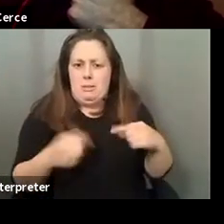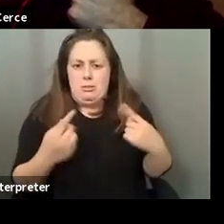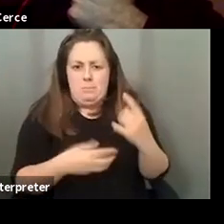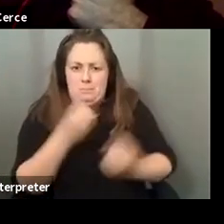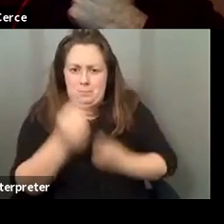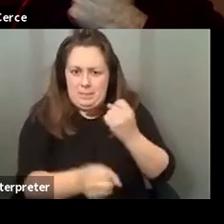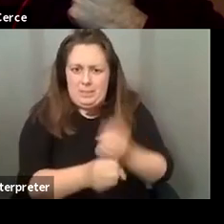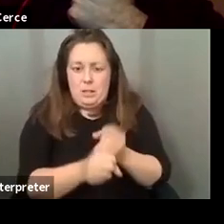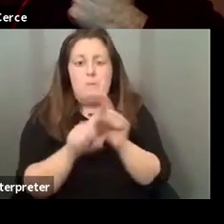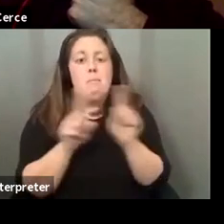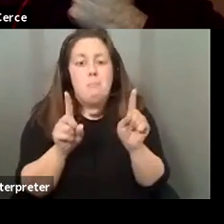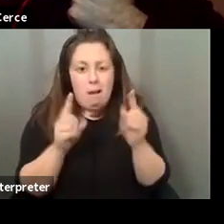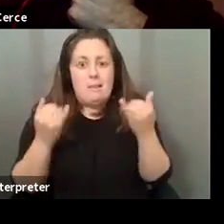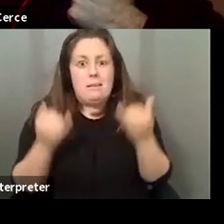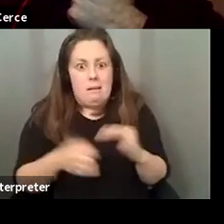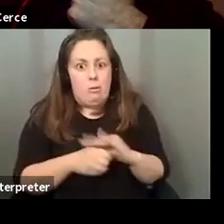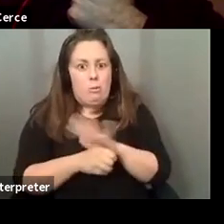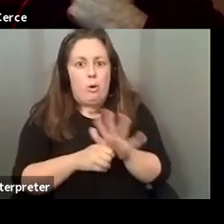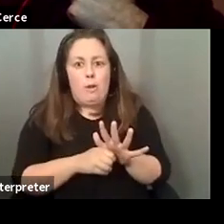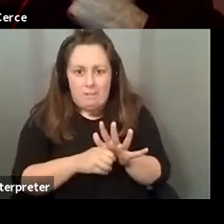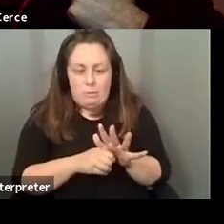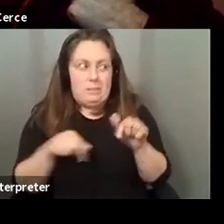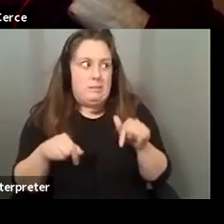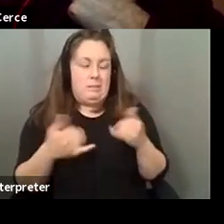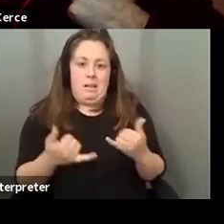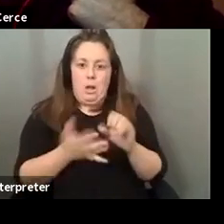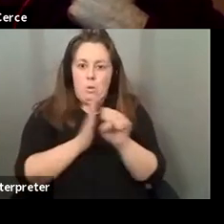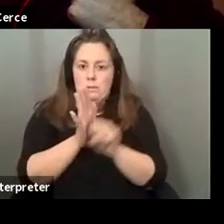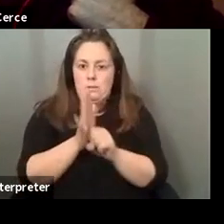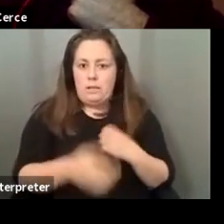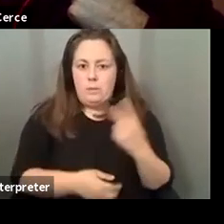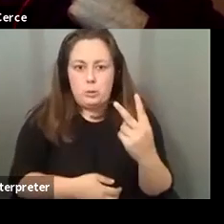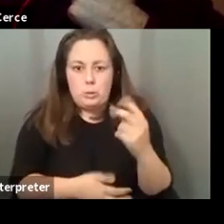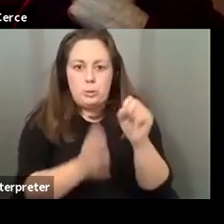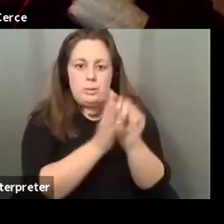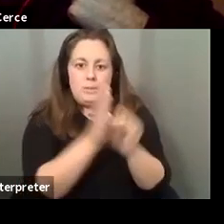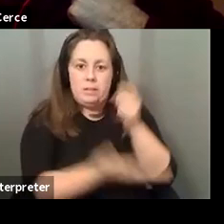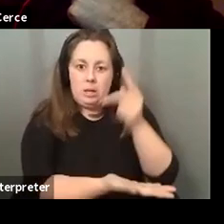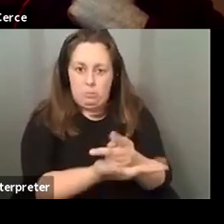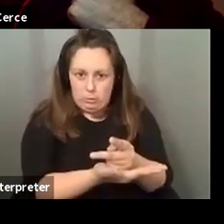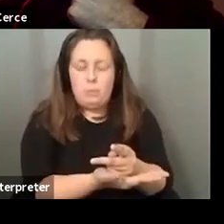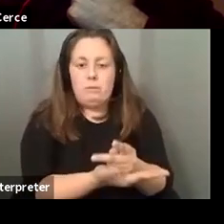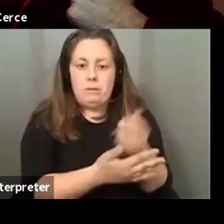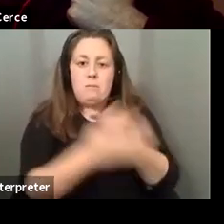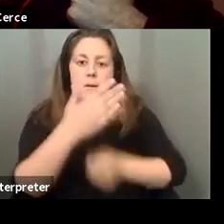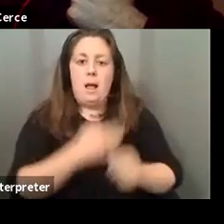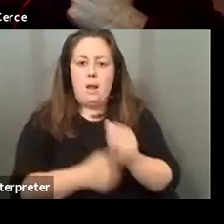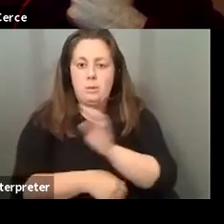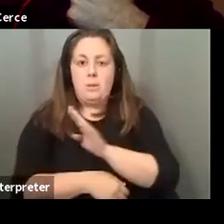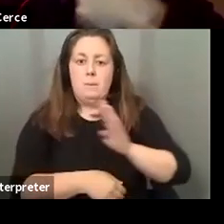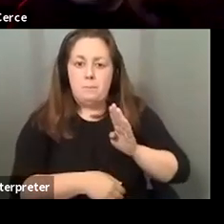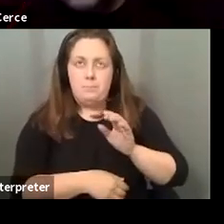COVID, right now in the state, we have two state approved by the Commissioner and Board of Education, just like the charter school